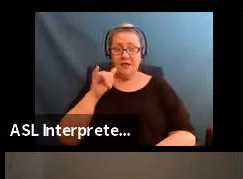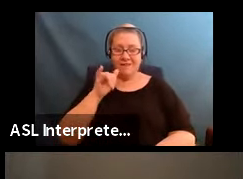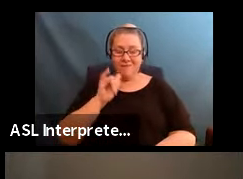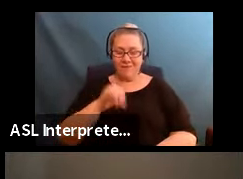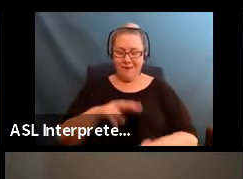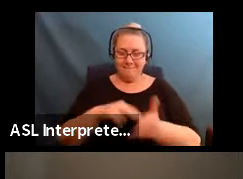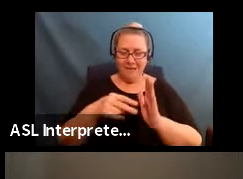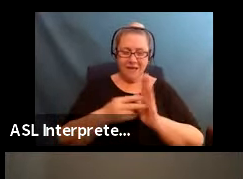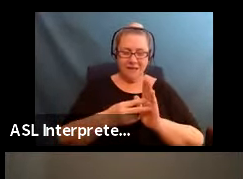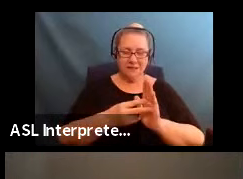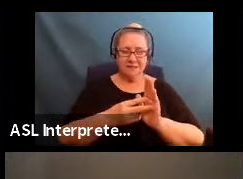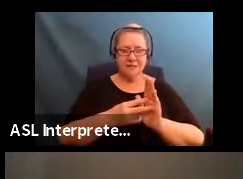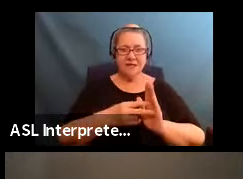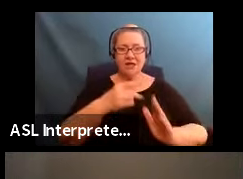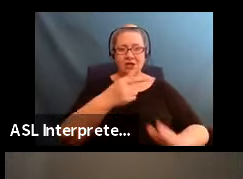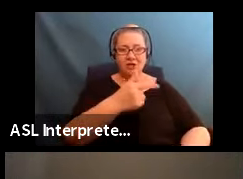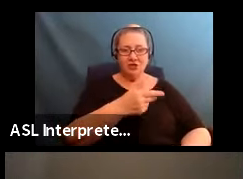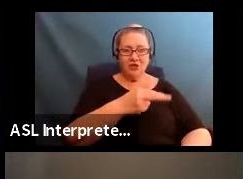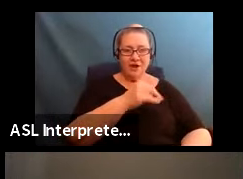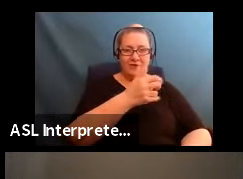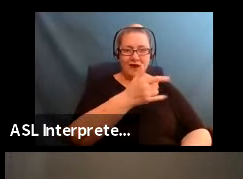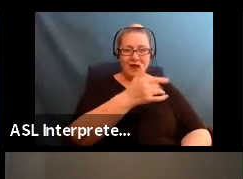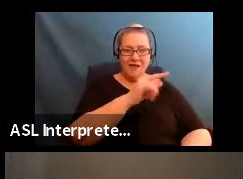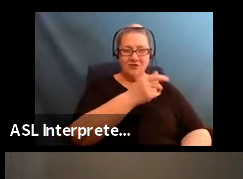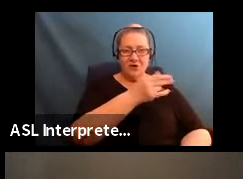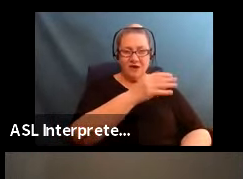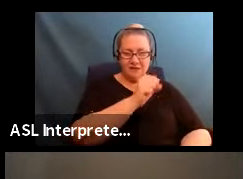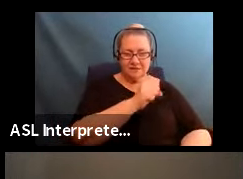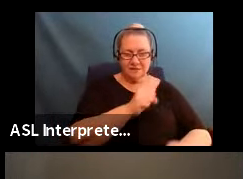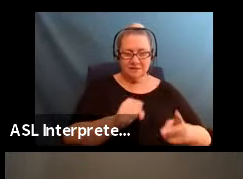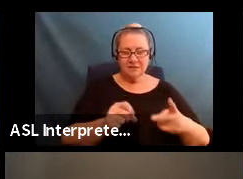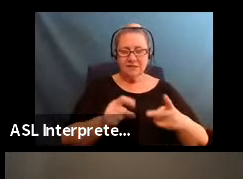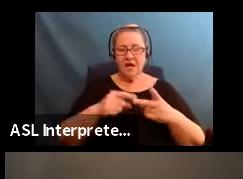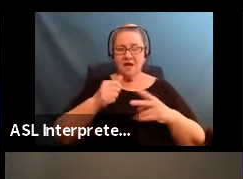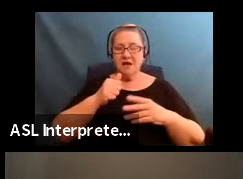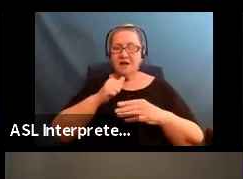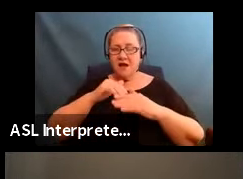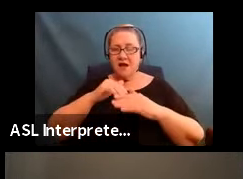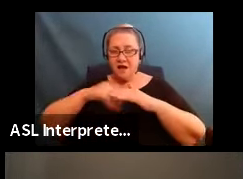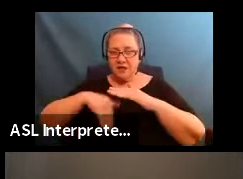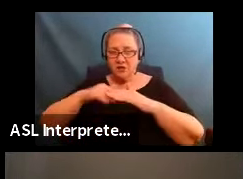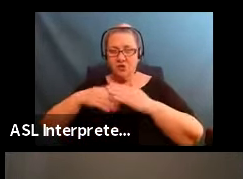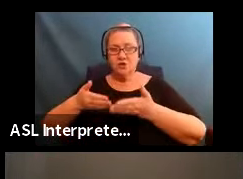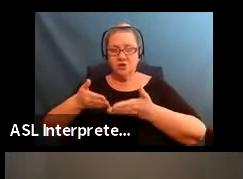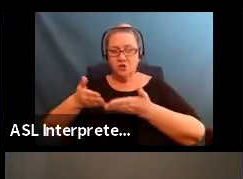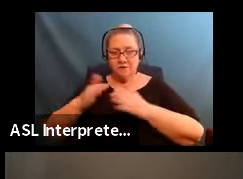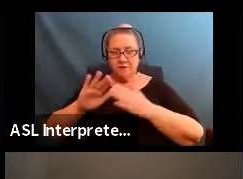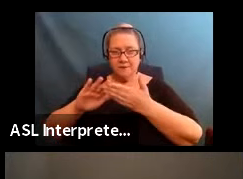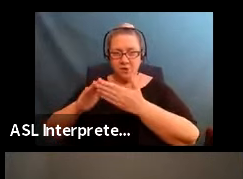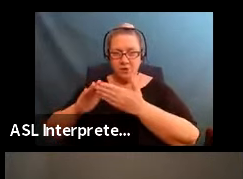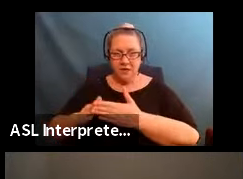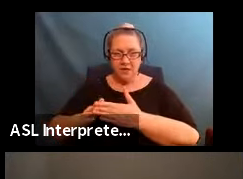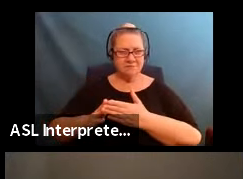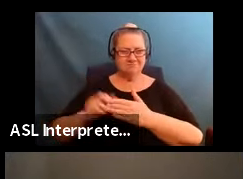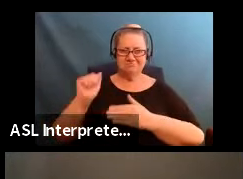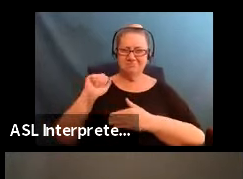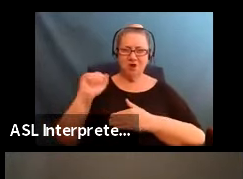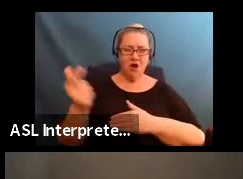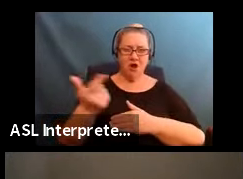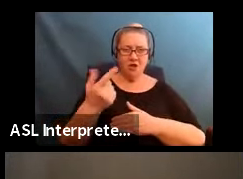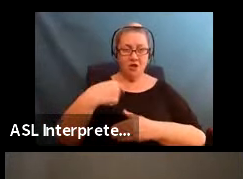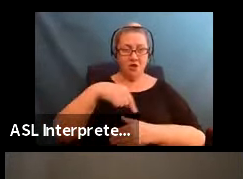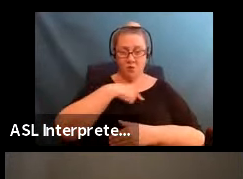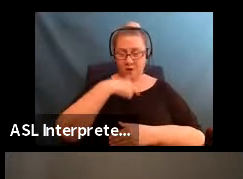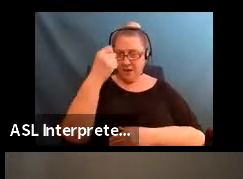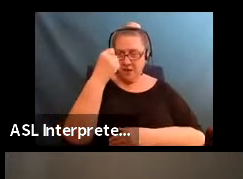geriatrics, chronic disease management, underserved communities, those of us who understand both the clinical, because we're in a